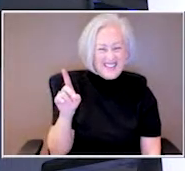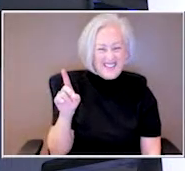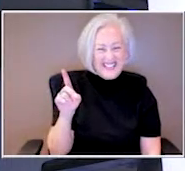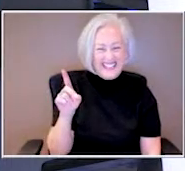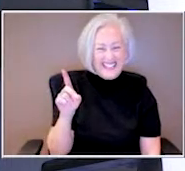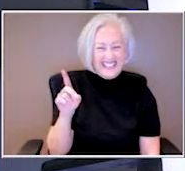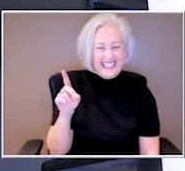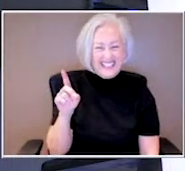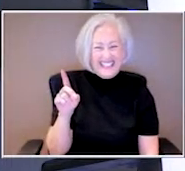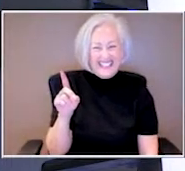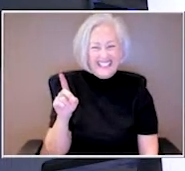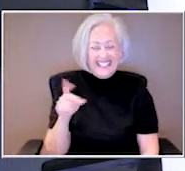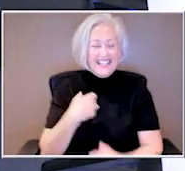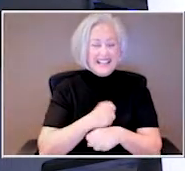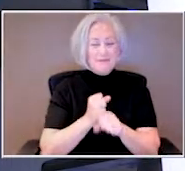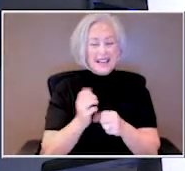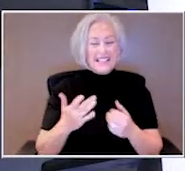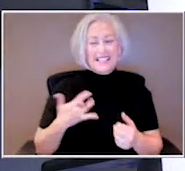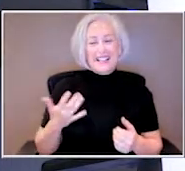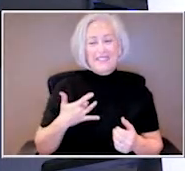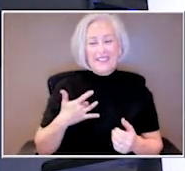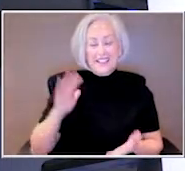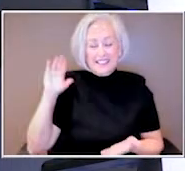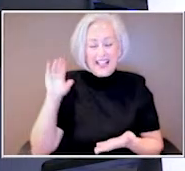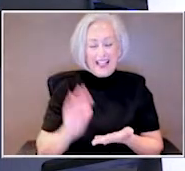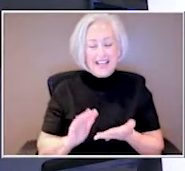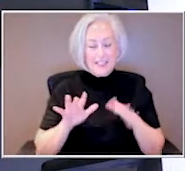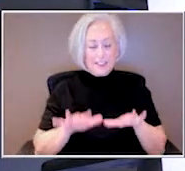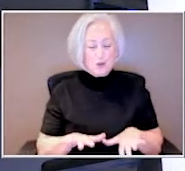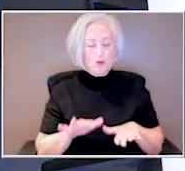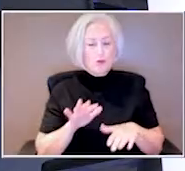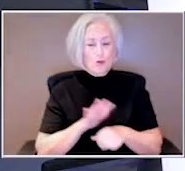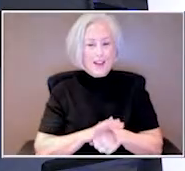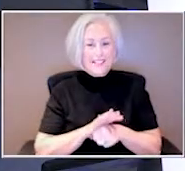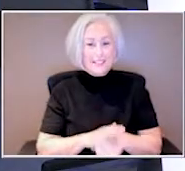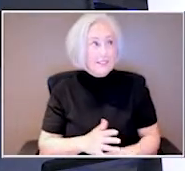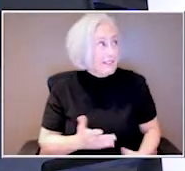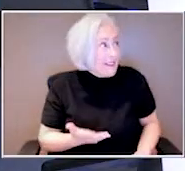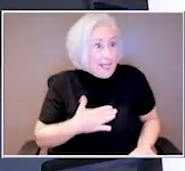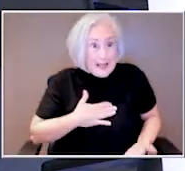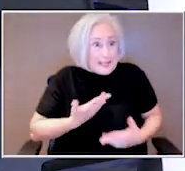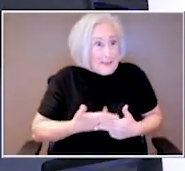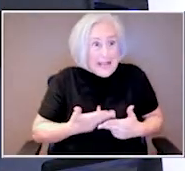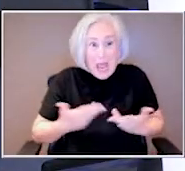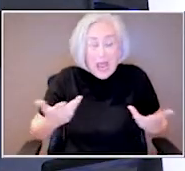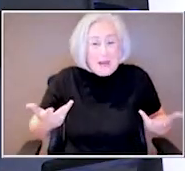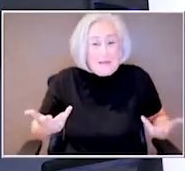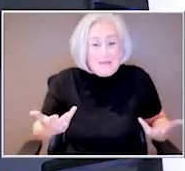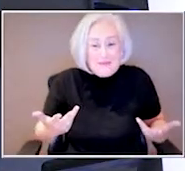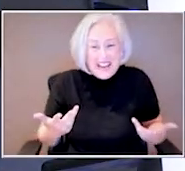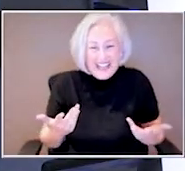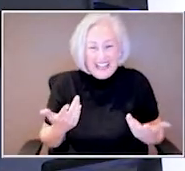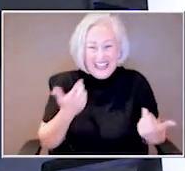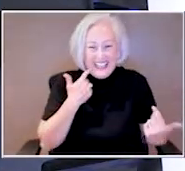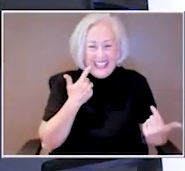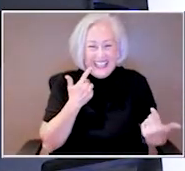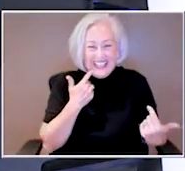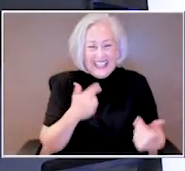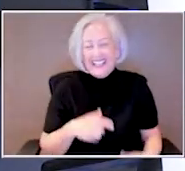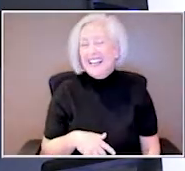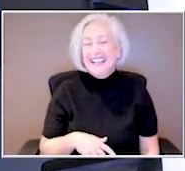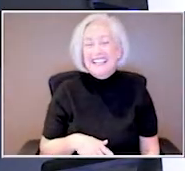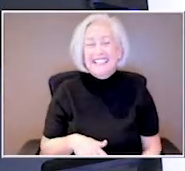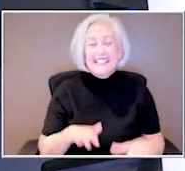It makes it feel so much less stressful. It happens to be my name. I was going to say, How coincidental. Informal, it's